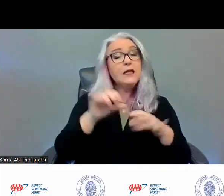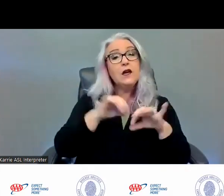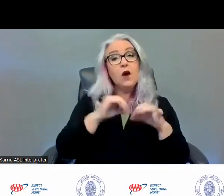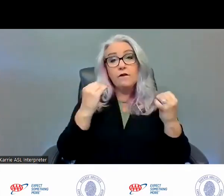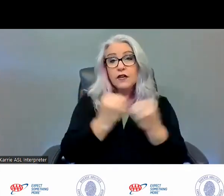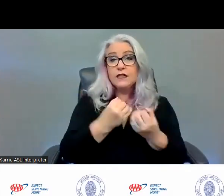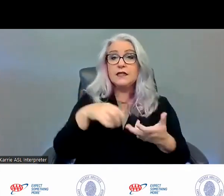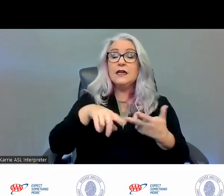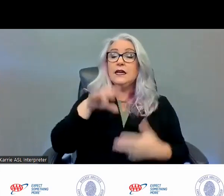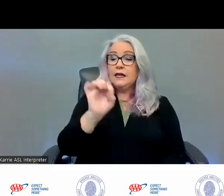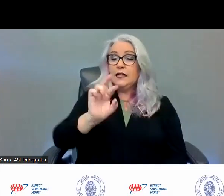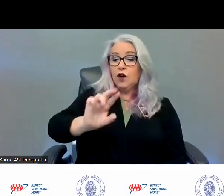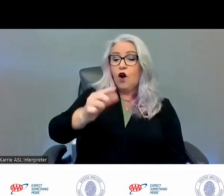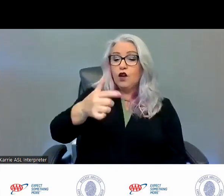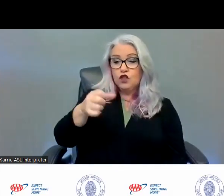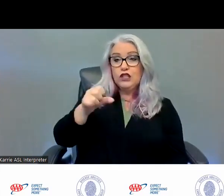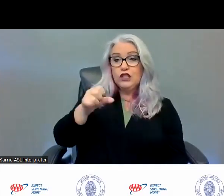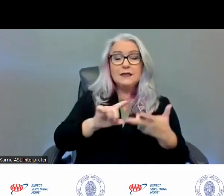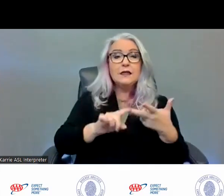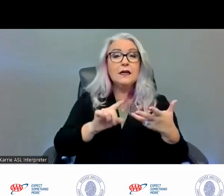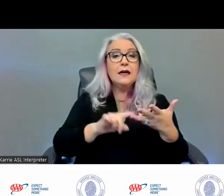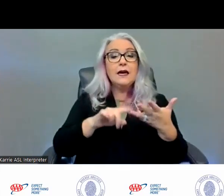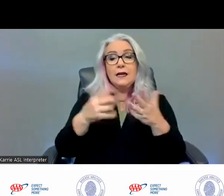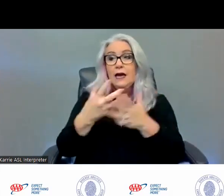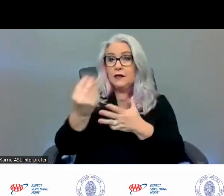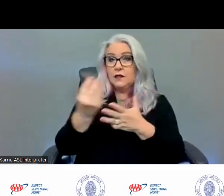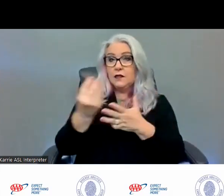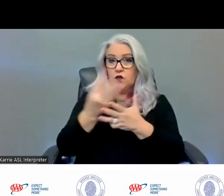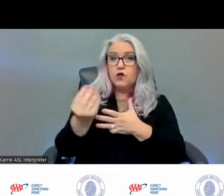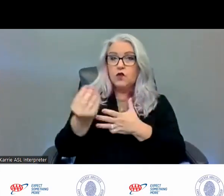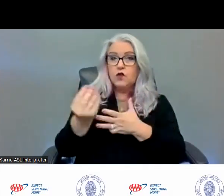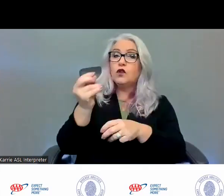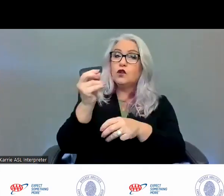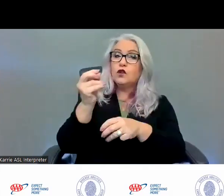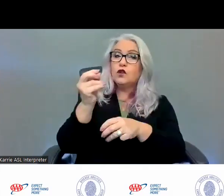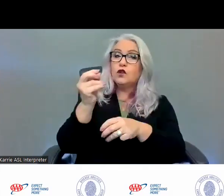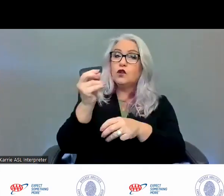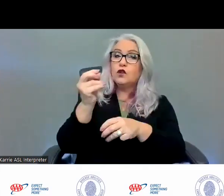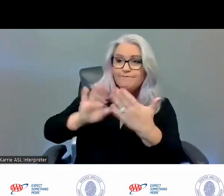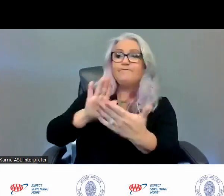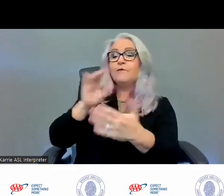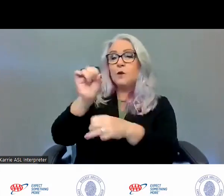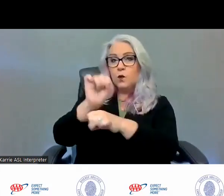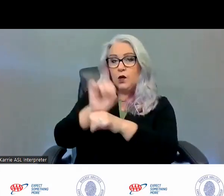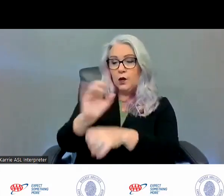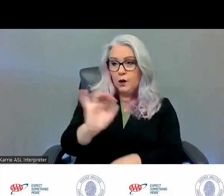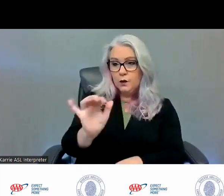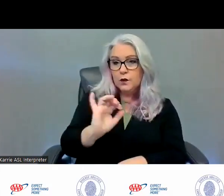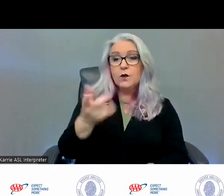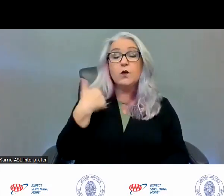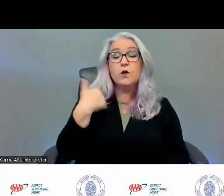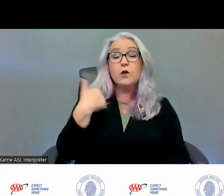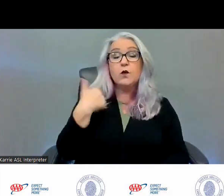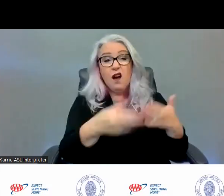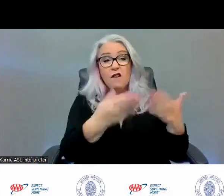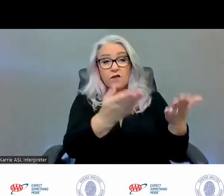I mentioned, and then also our external facing work as well. We offer internships throughout